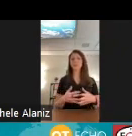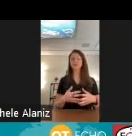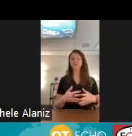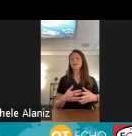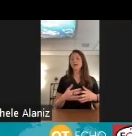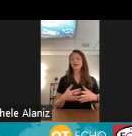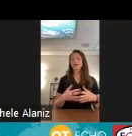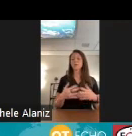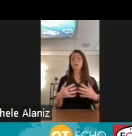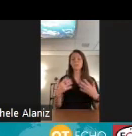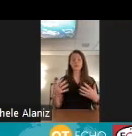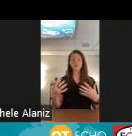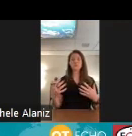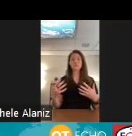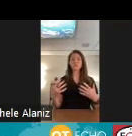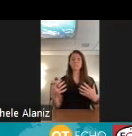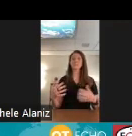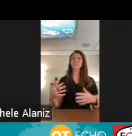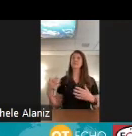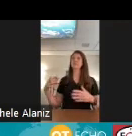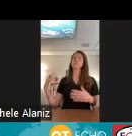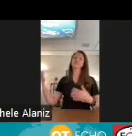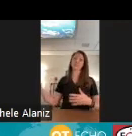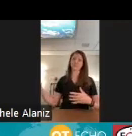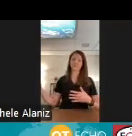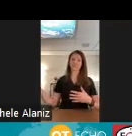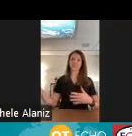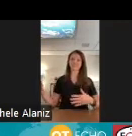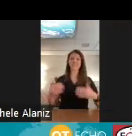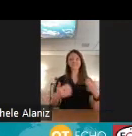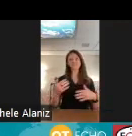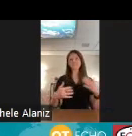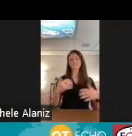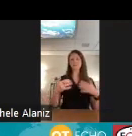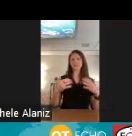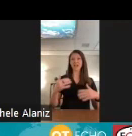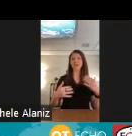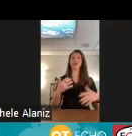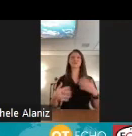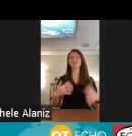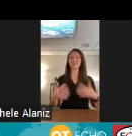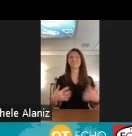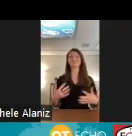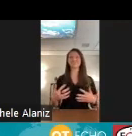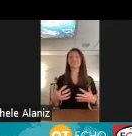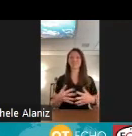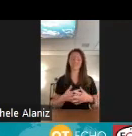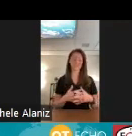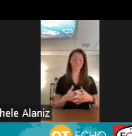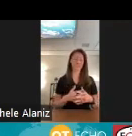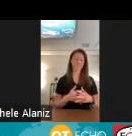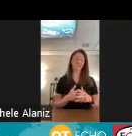on a walk, or moderate intensity or even vigorous intensity. And that's based on how hard your body is working